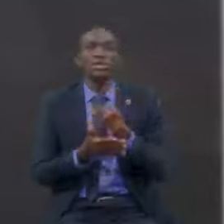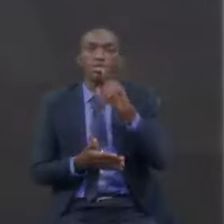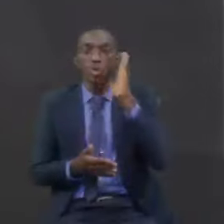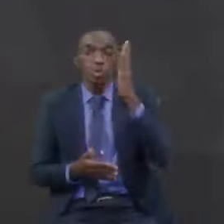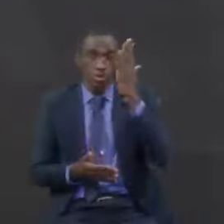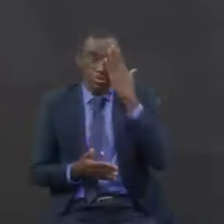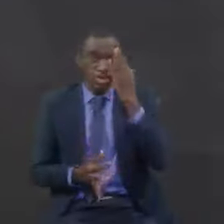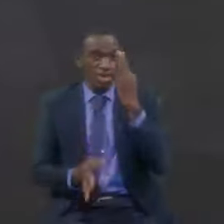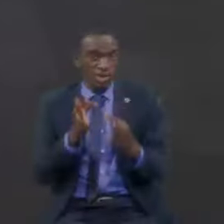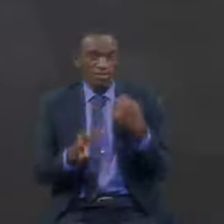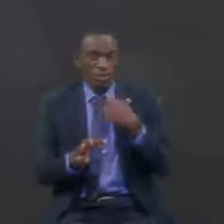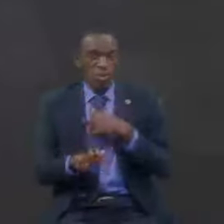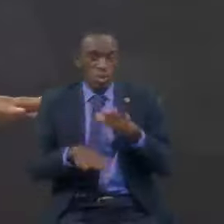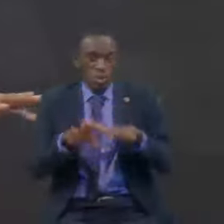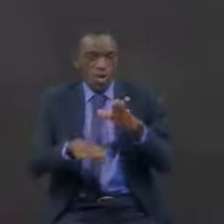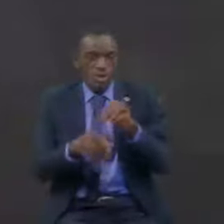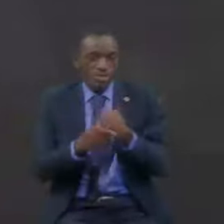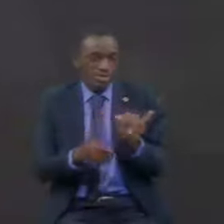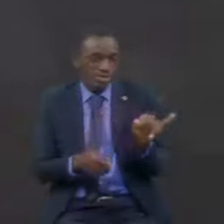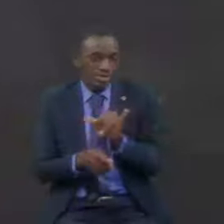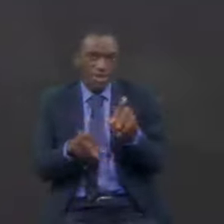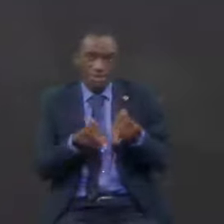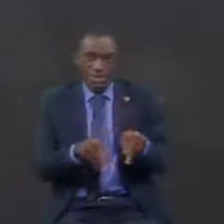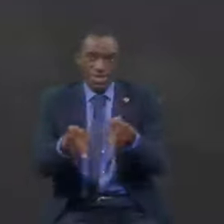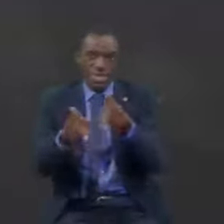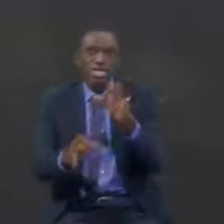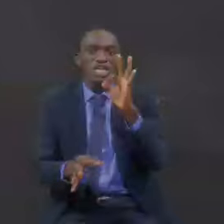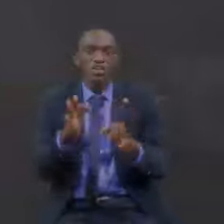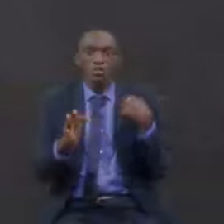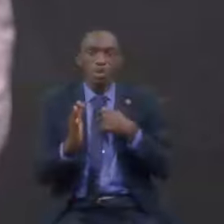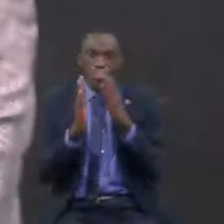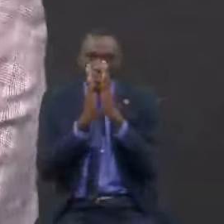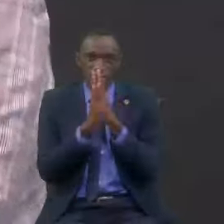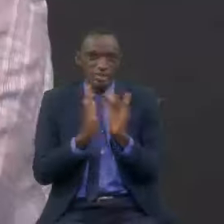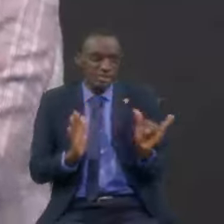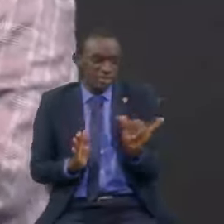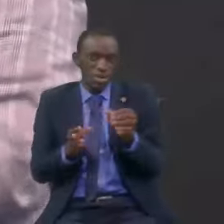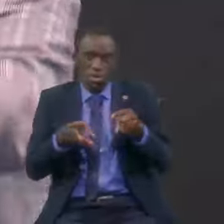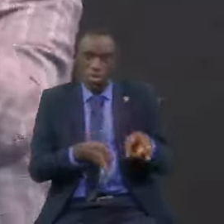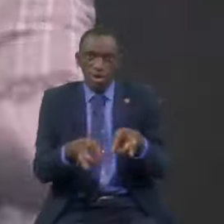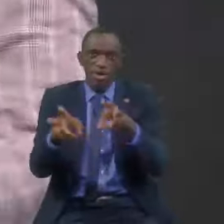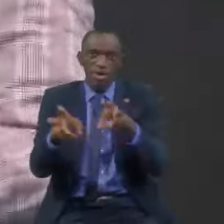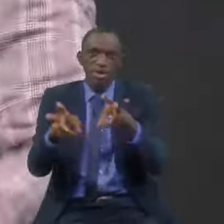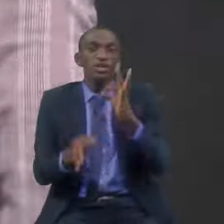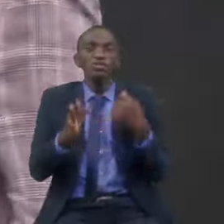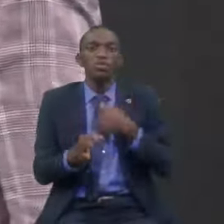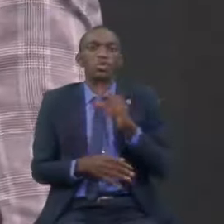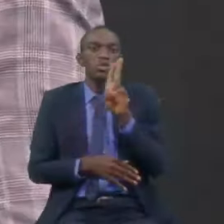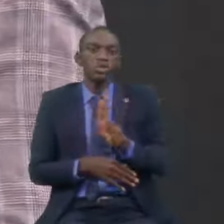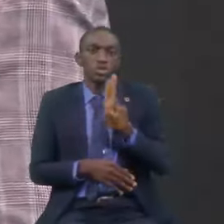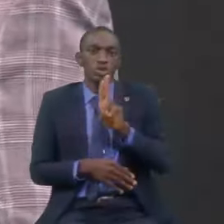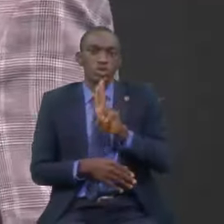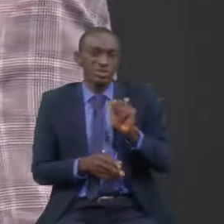the same path, if we pray the same way, if we use the same name,